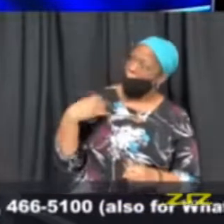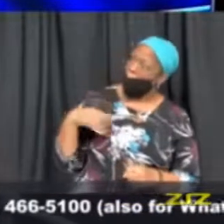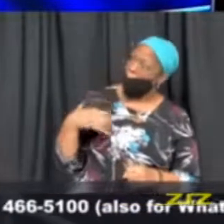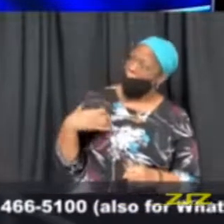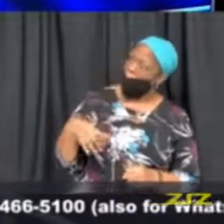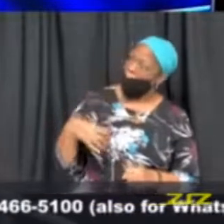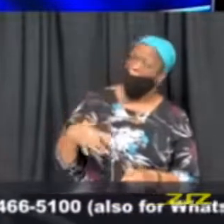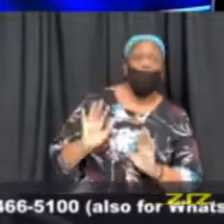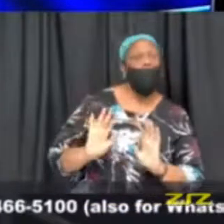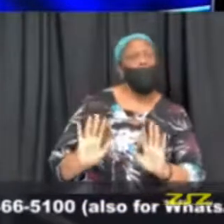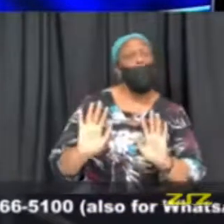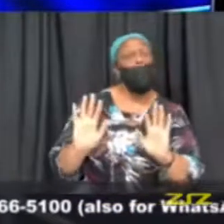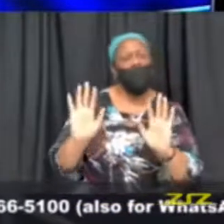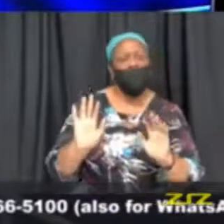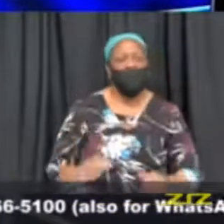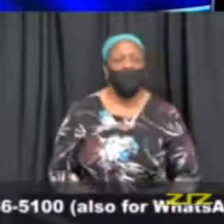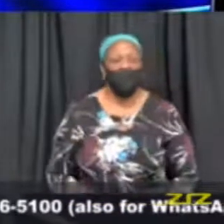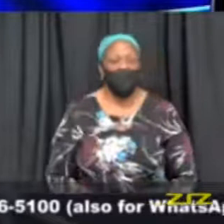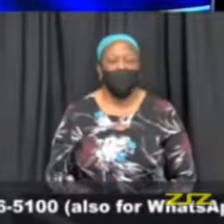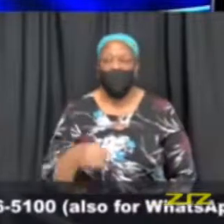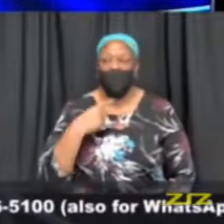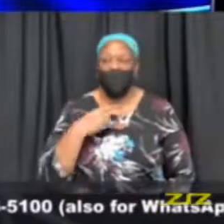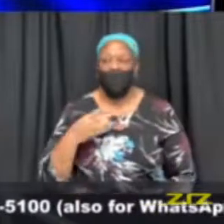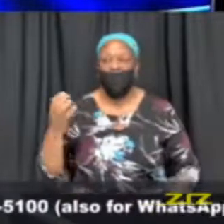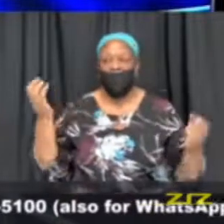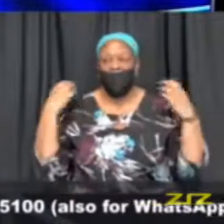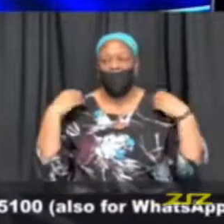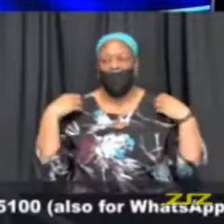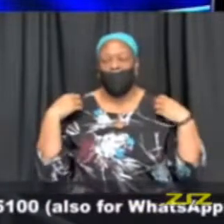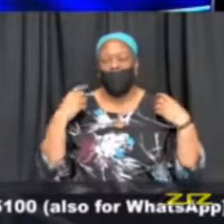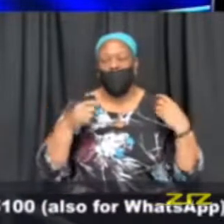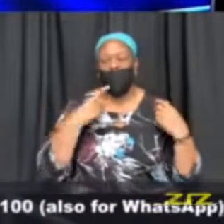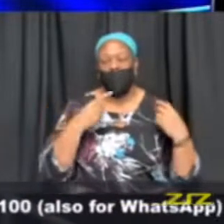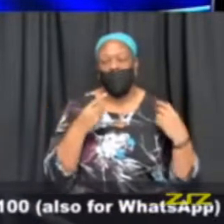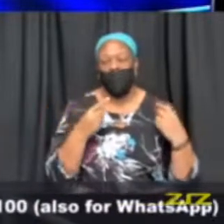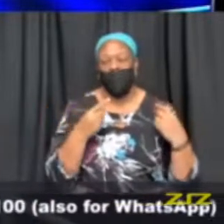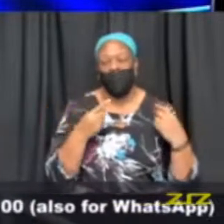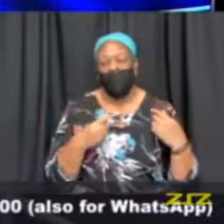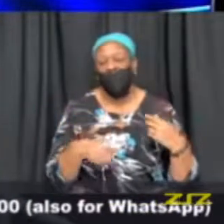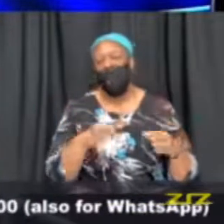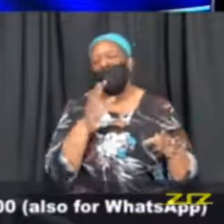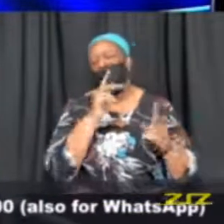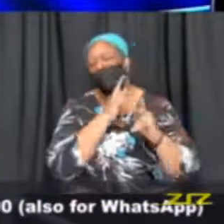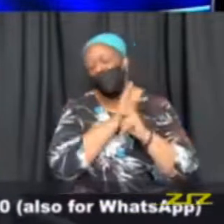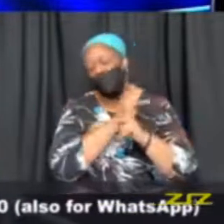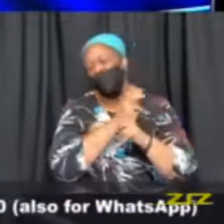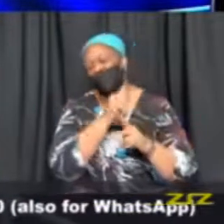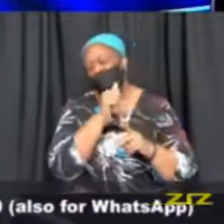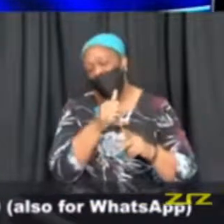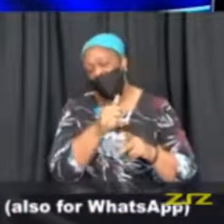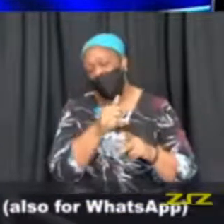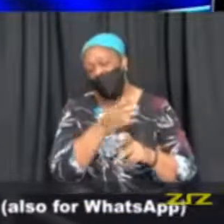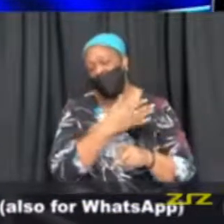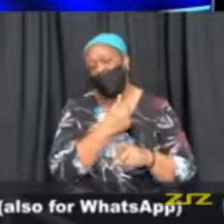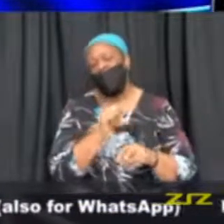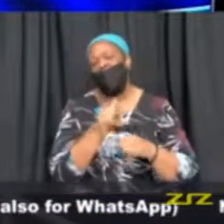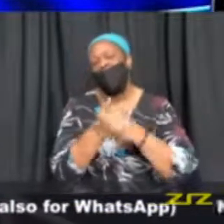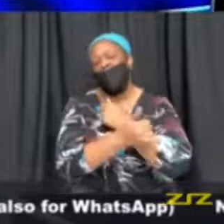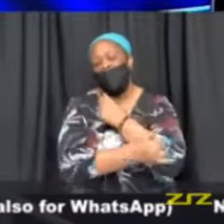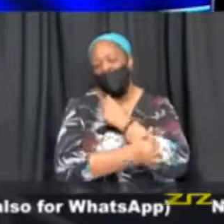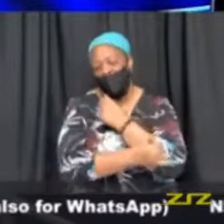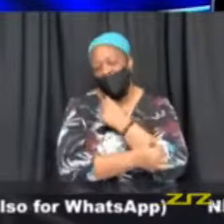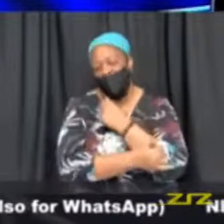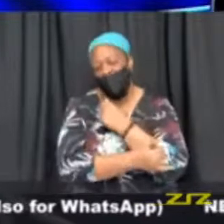well, her boss told her that in the interest of herself, the country, the hotel that